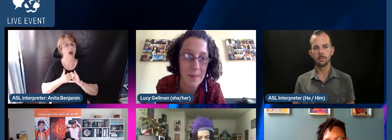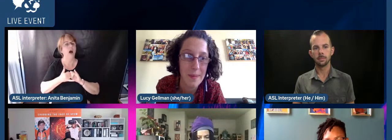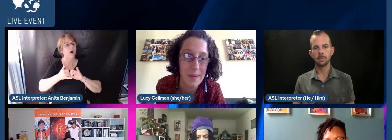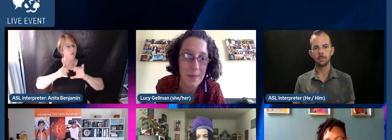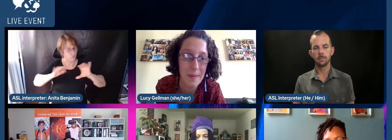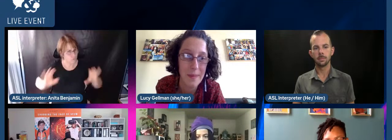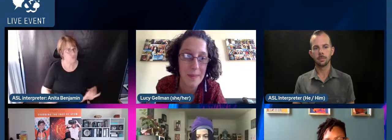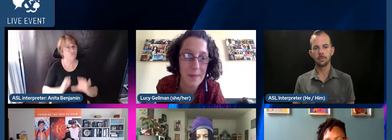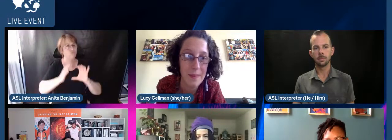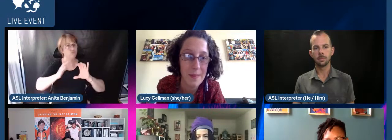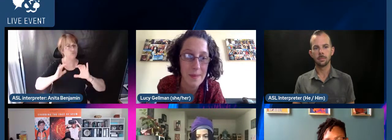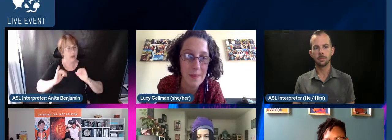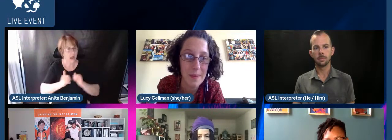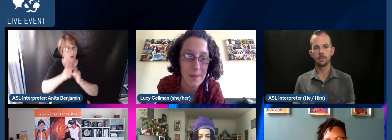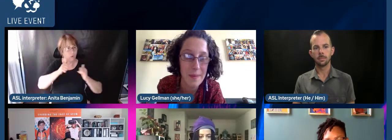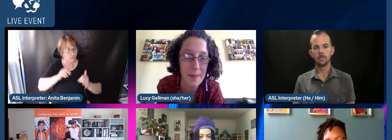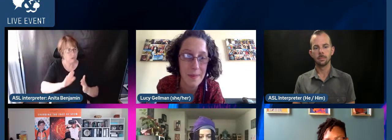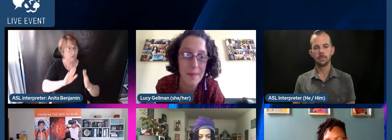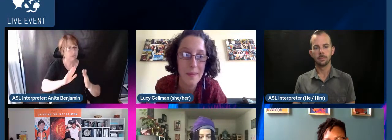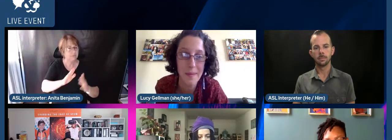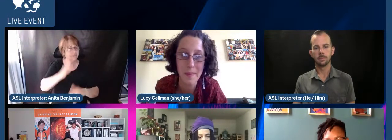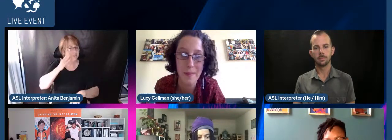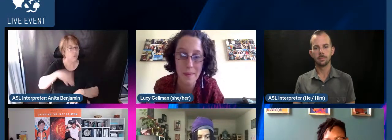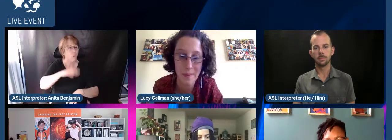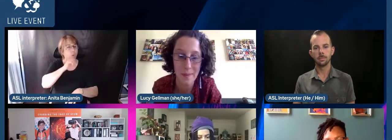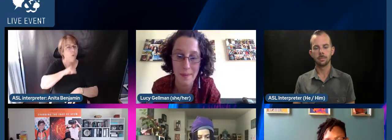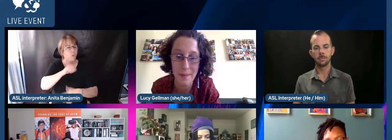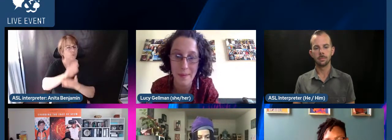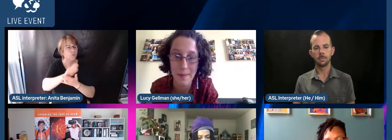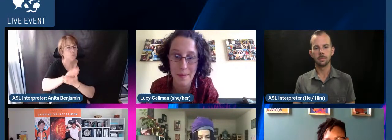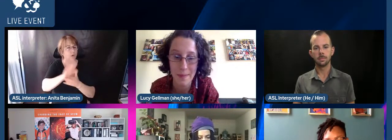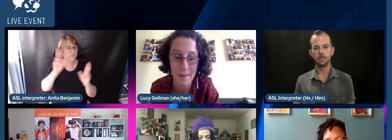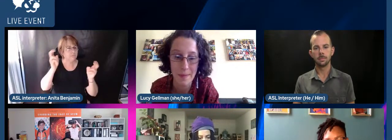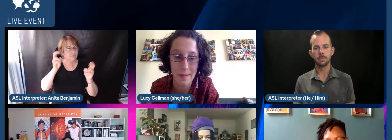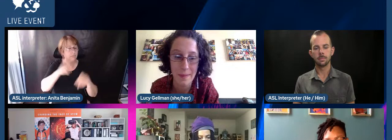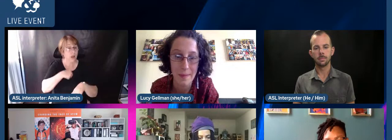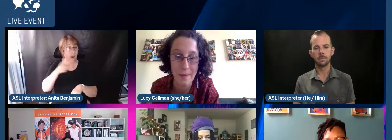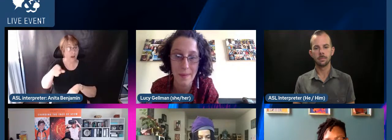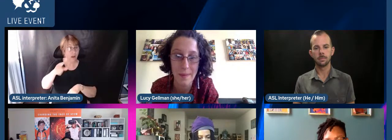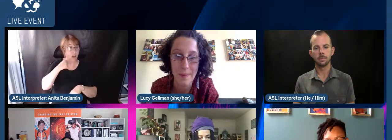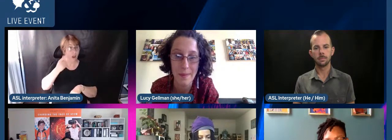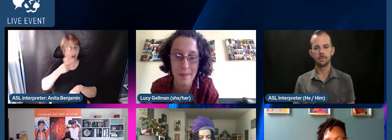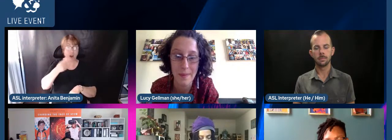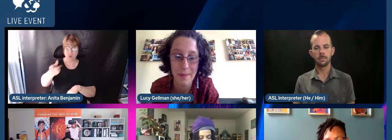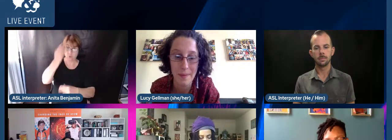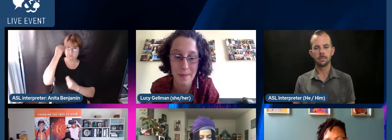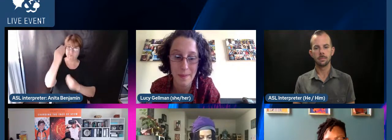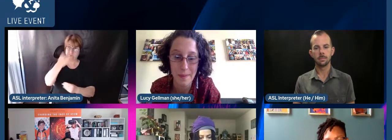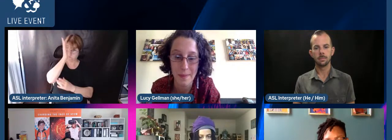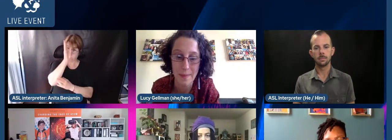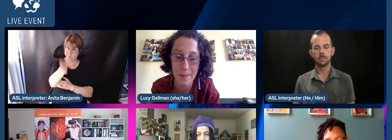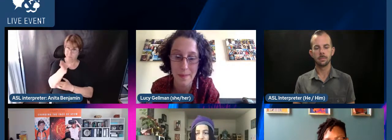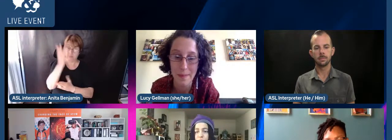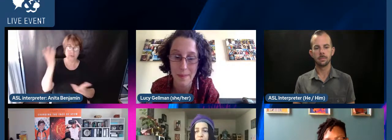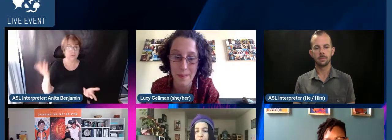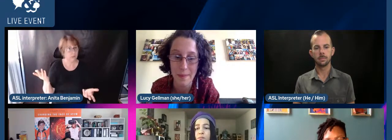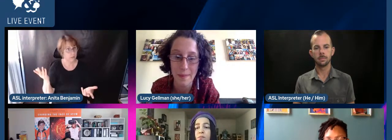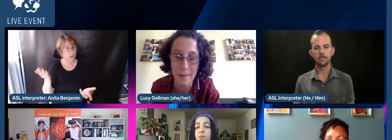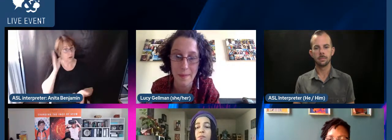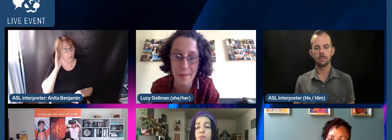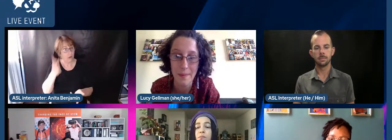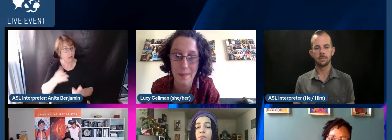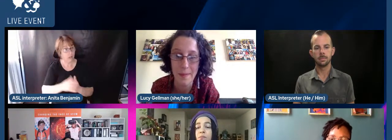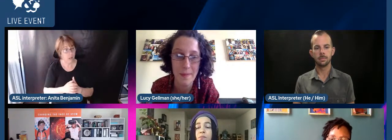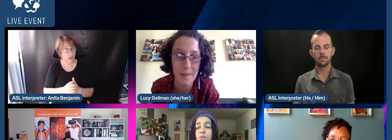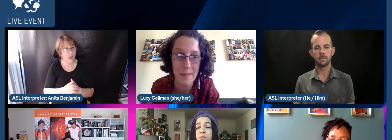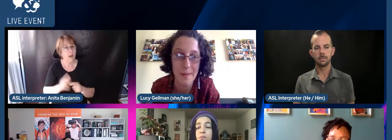know, old school, I'm going to call you out and let you know, right? But I want to be